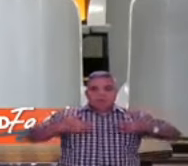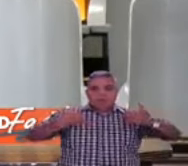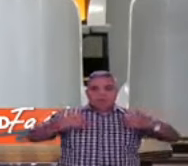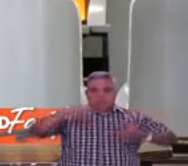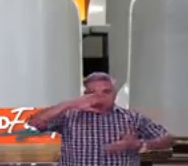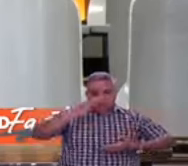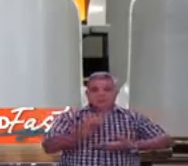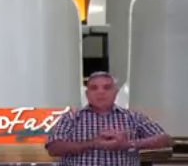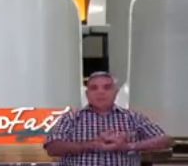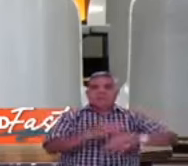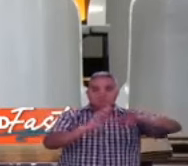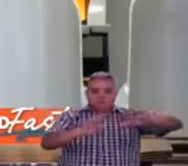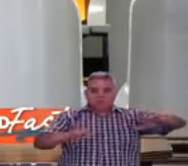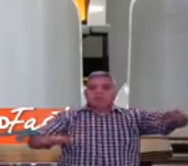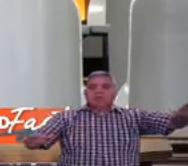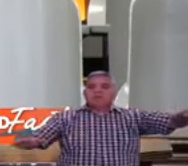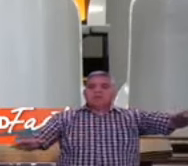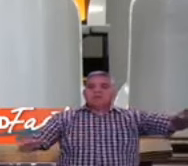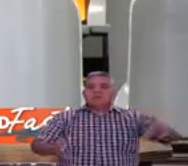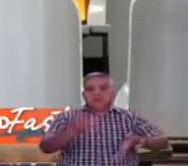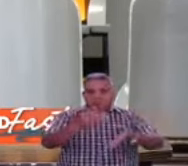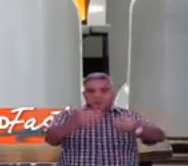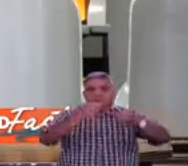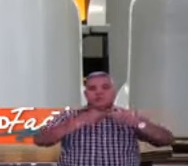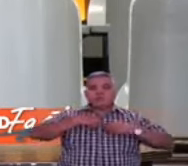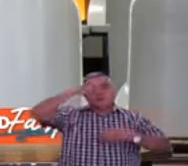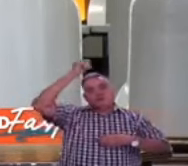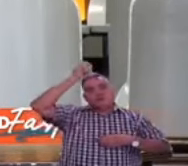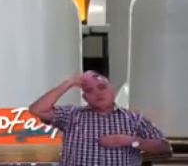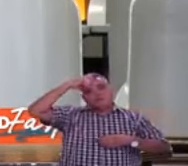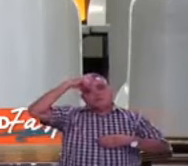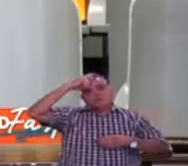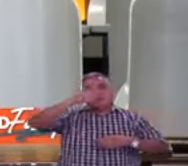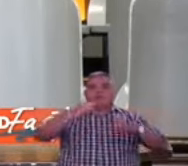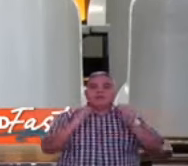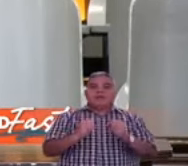young children today. Ask God for wisdom. Lord, give me wisdom to be able